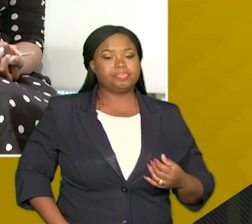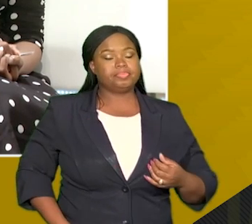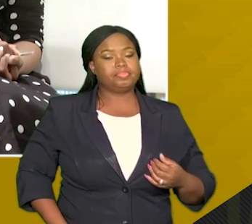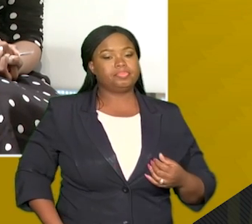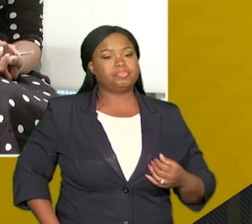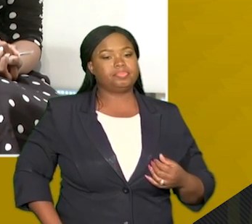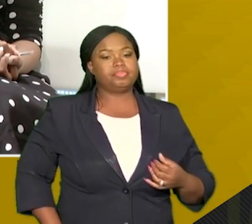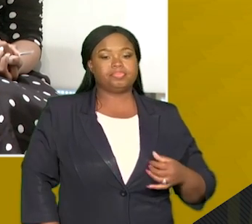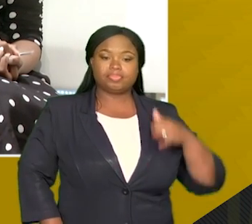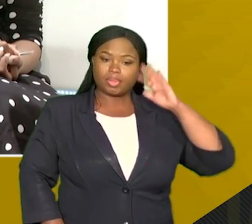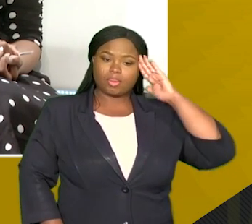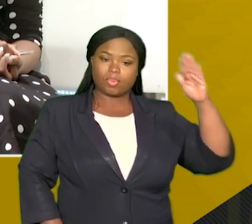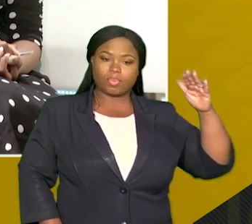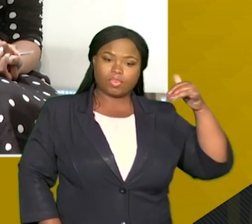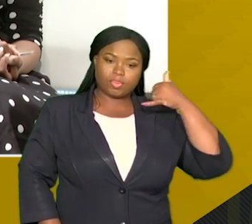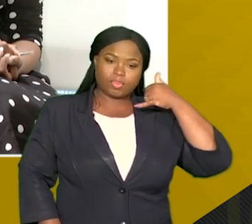Hello, Brigadier.